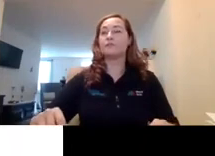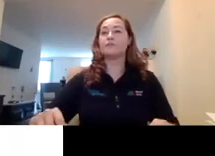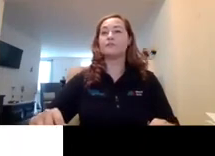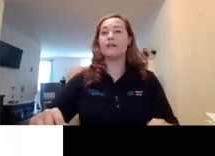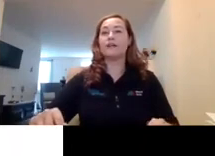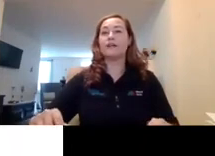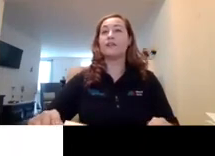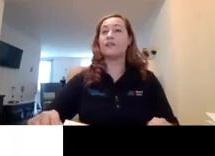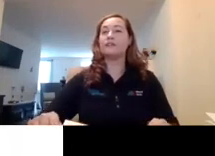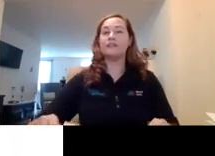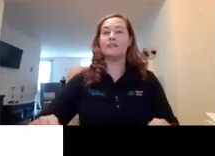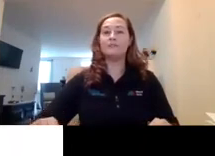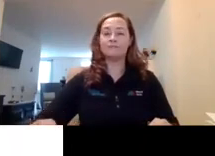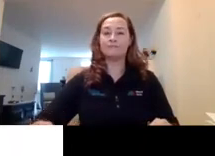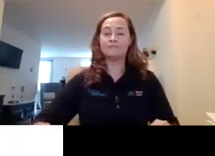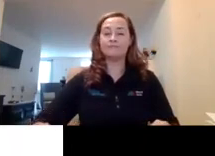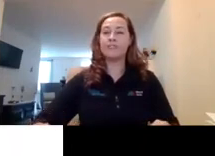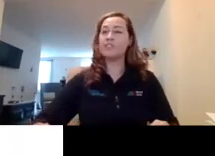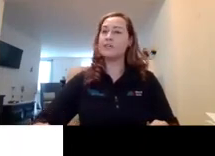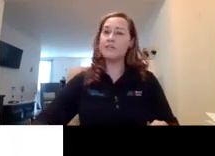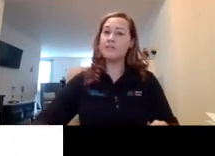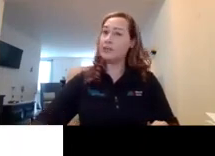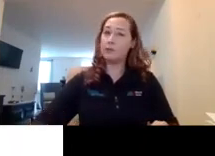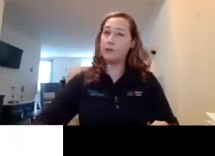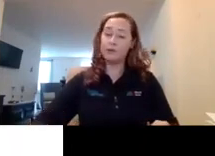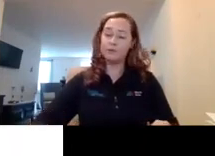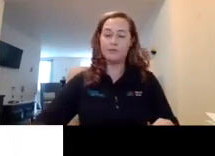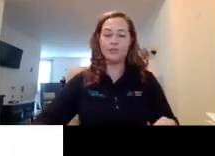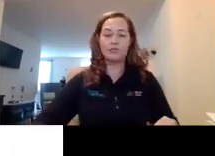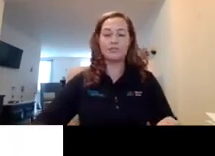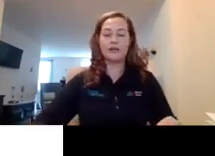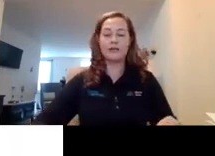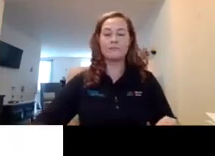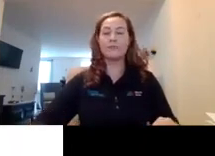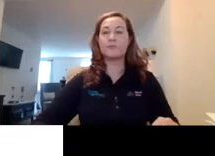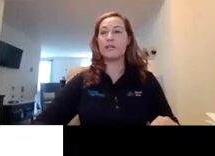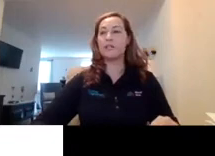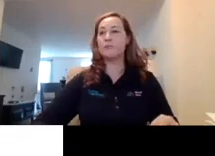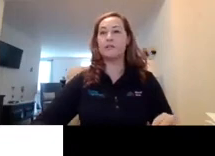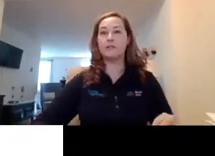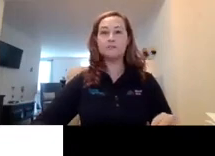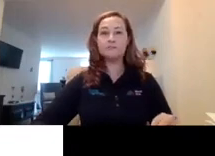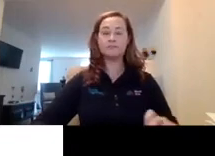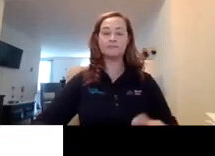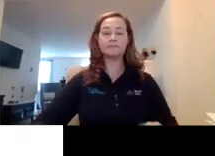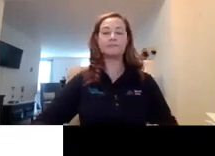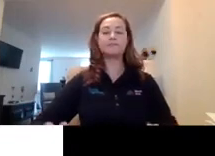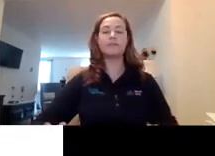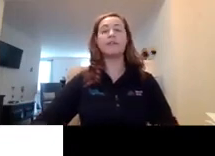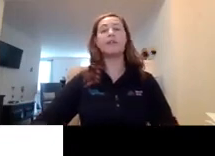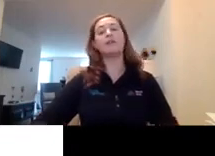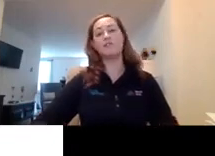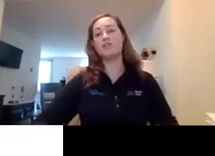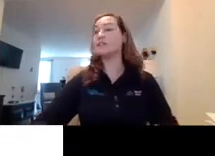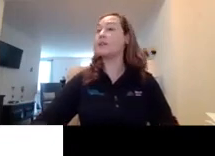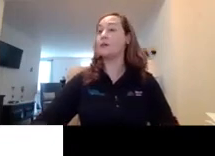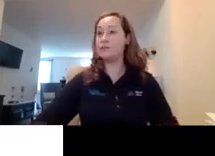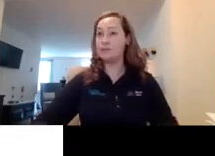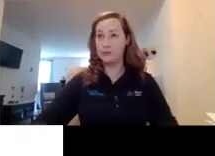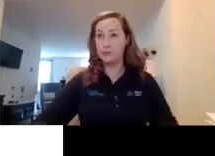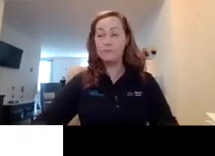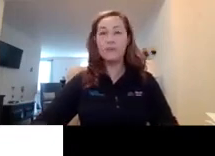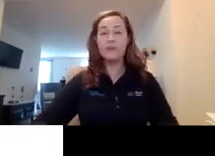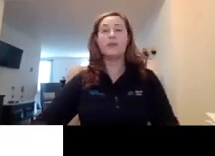34-year-old young lady. She lives in the neighborhood. She's Spanish speaking, and she has